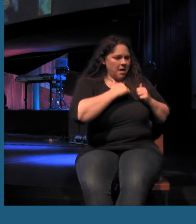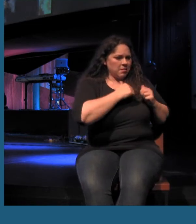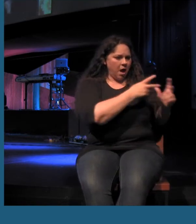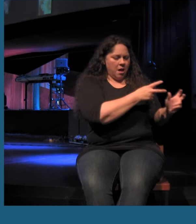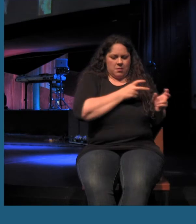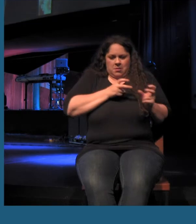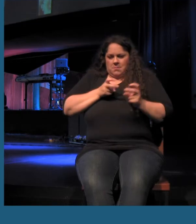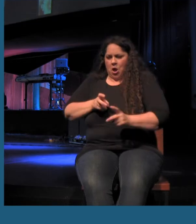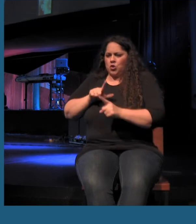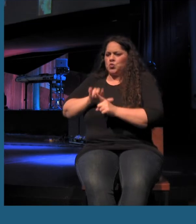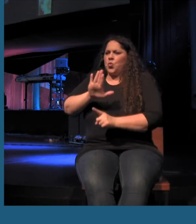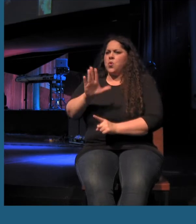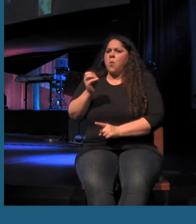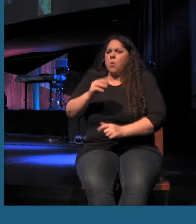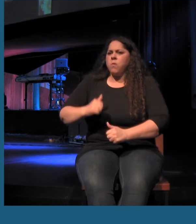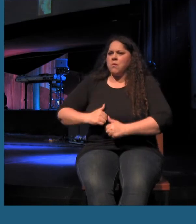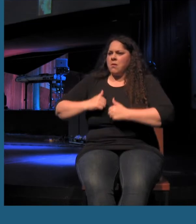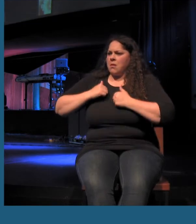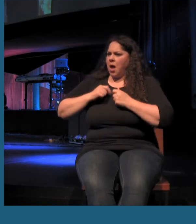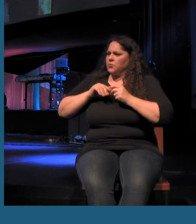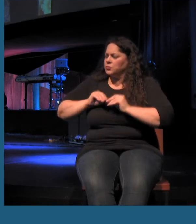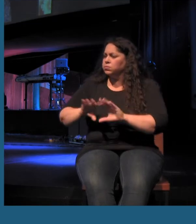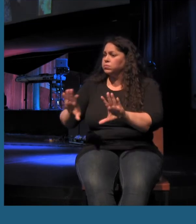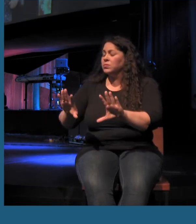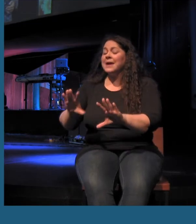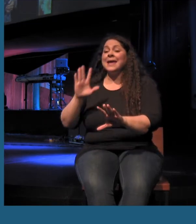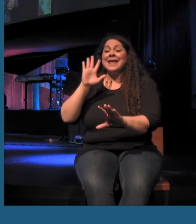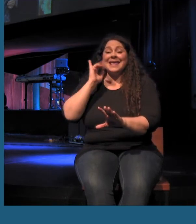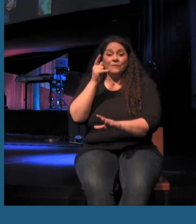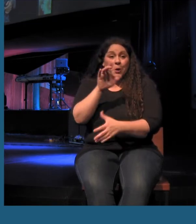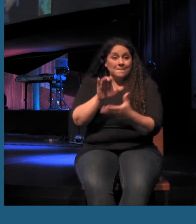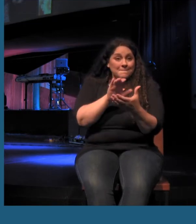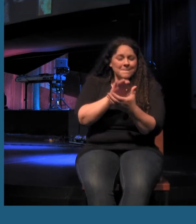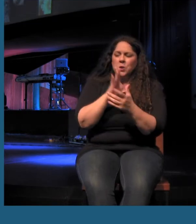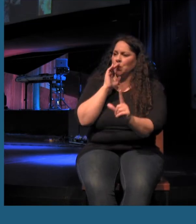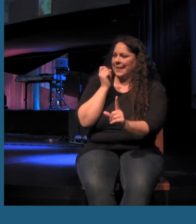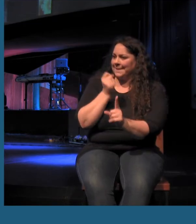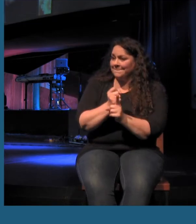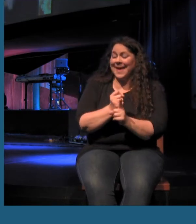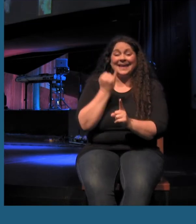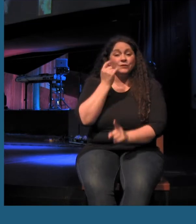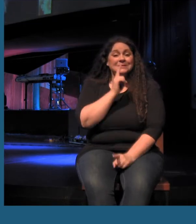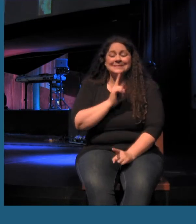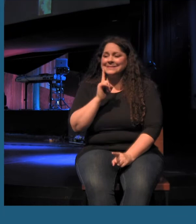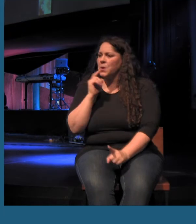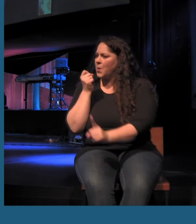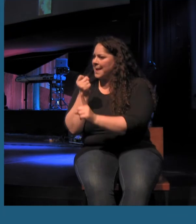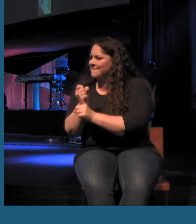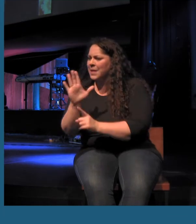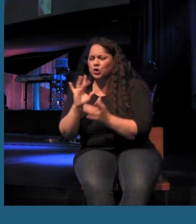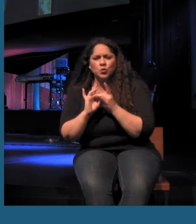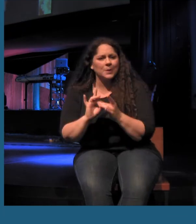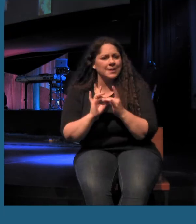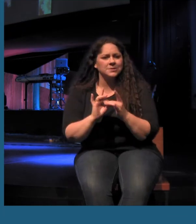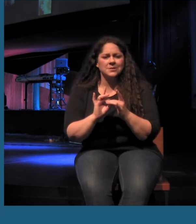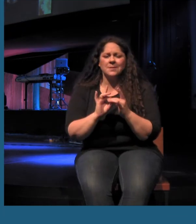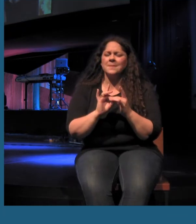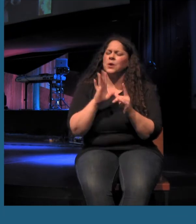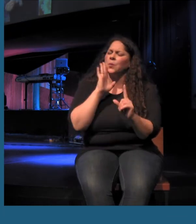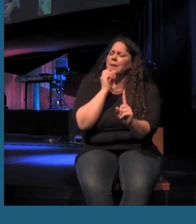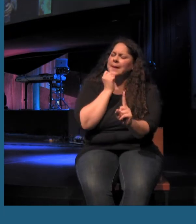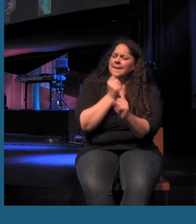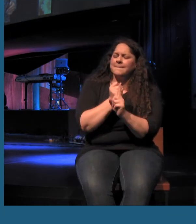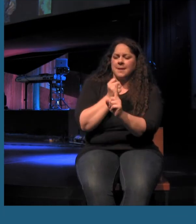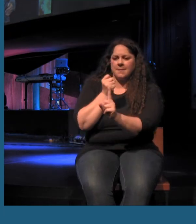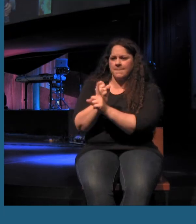loved. It will impact, if you're married, it will impact your marriage. If you're single, it will impact your relationships. It will impact